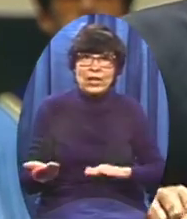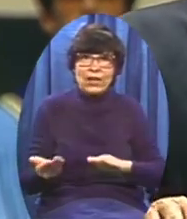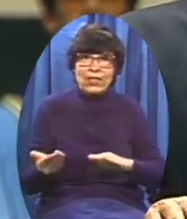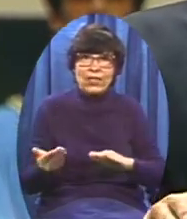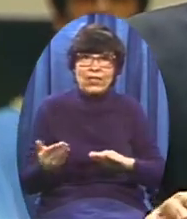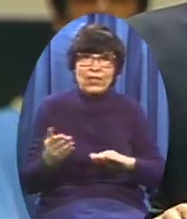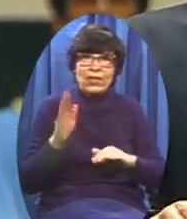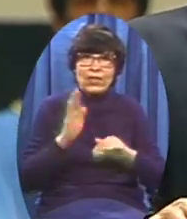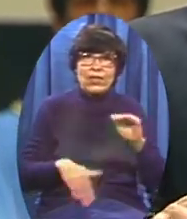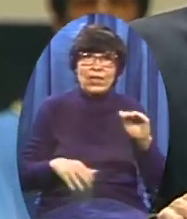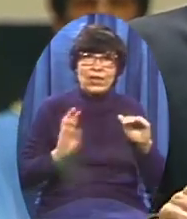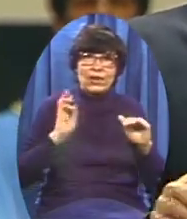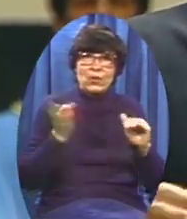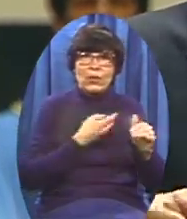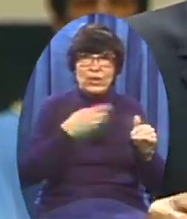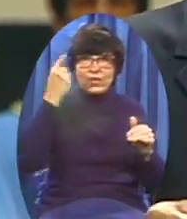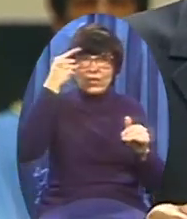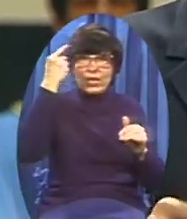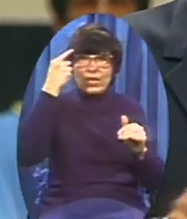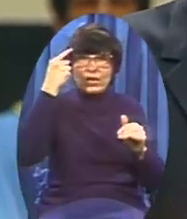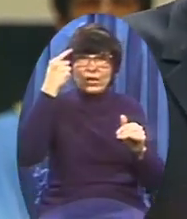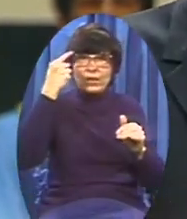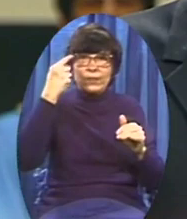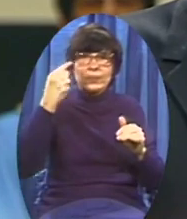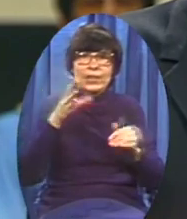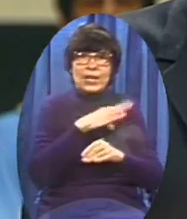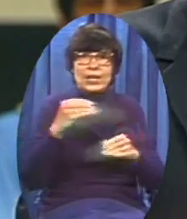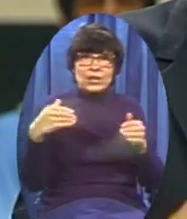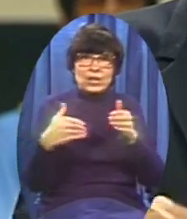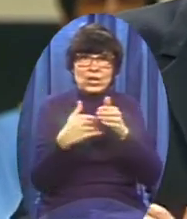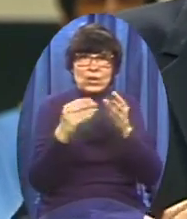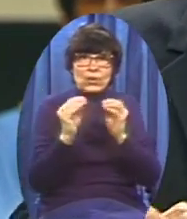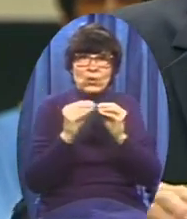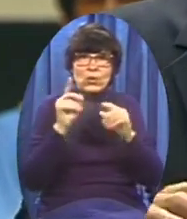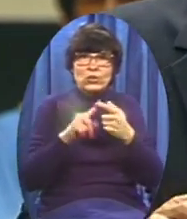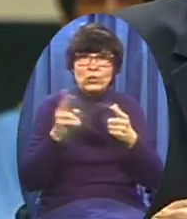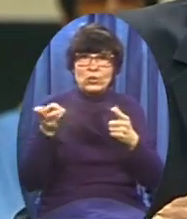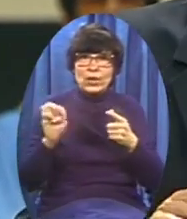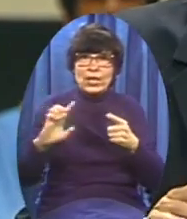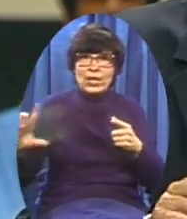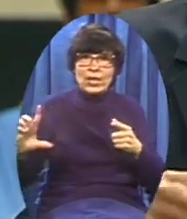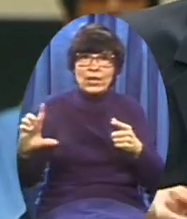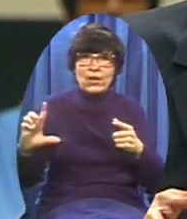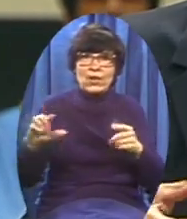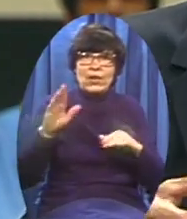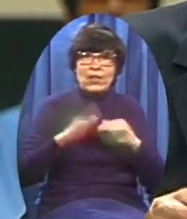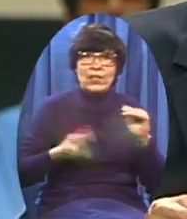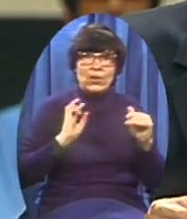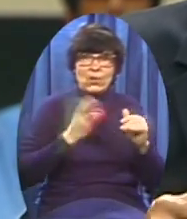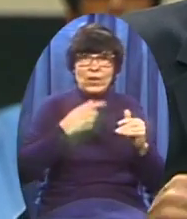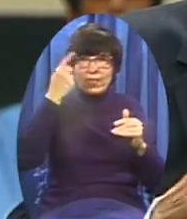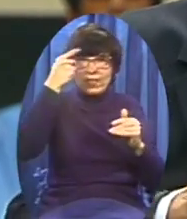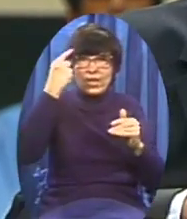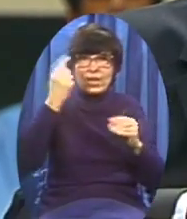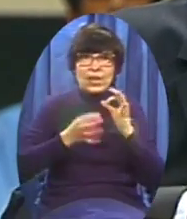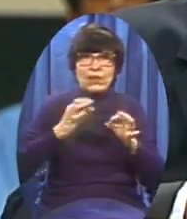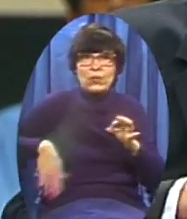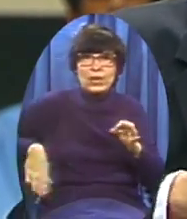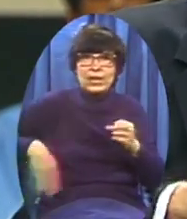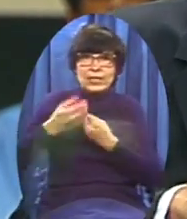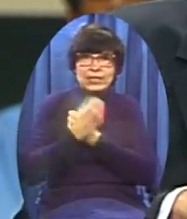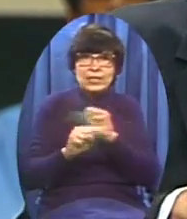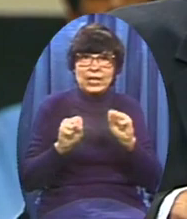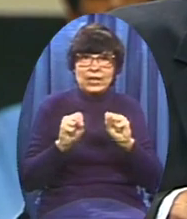we closer to hell than we think if we're not redeemed, but then I tell you, every last one of us in this house is